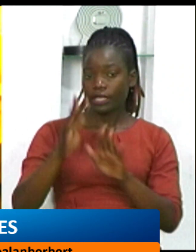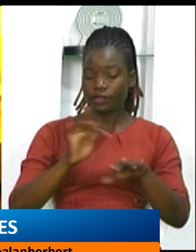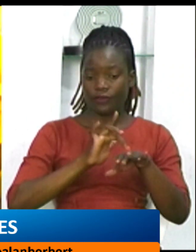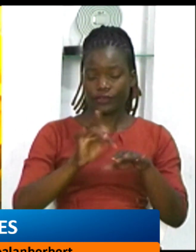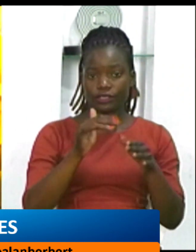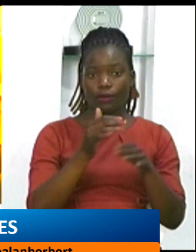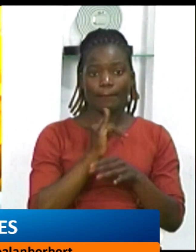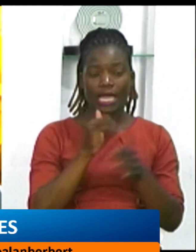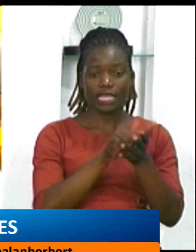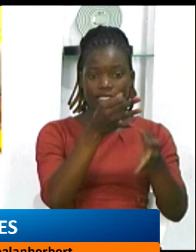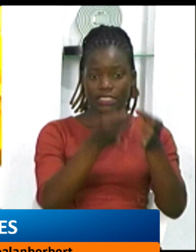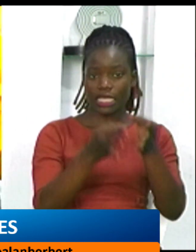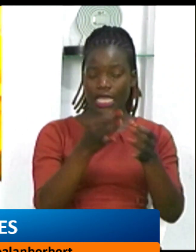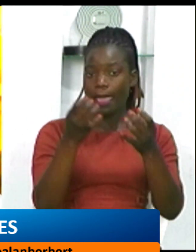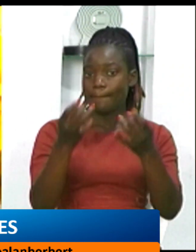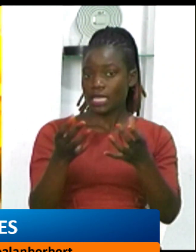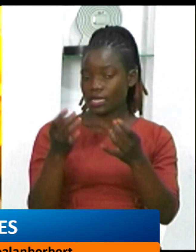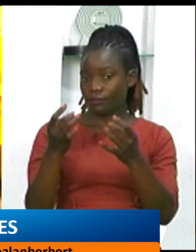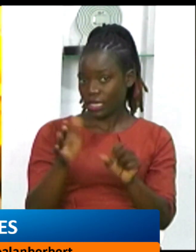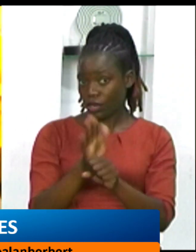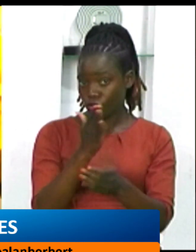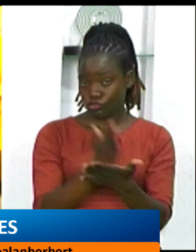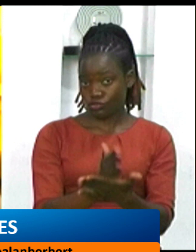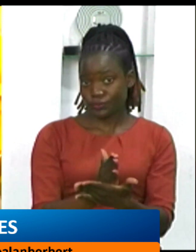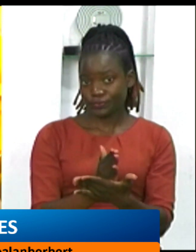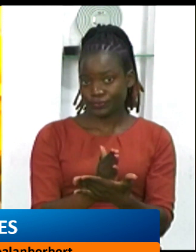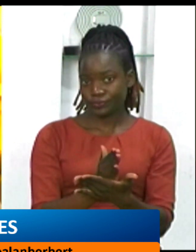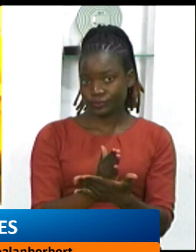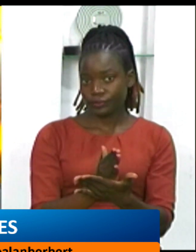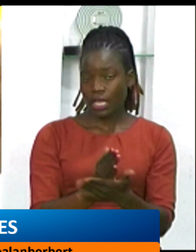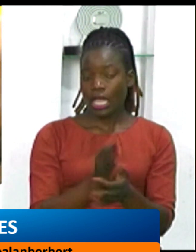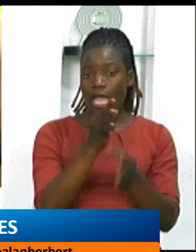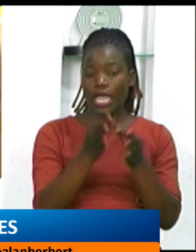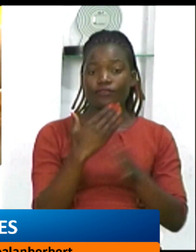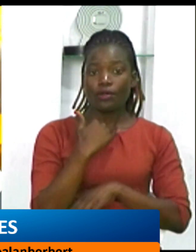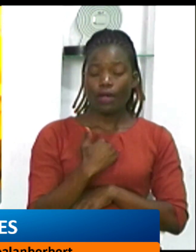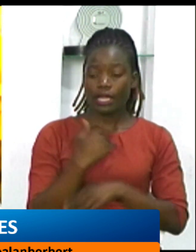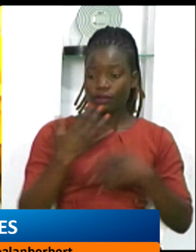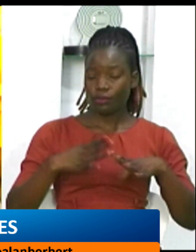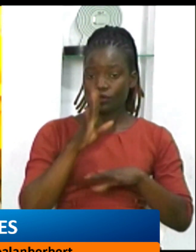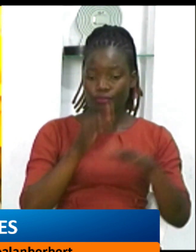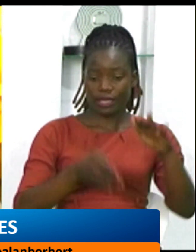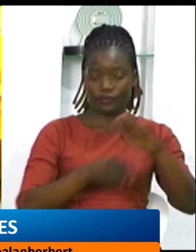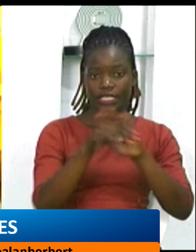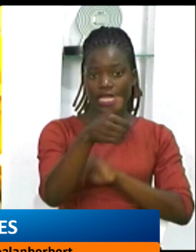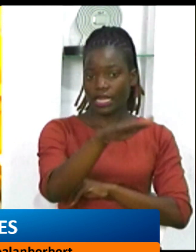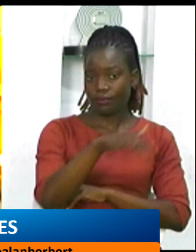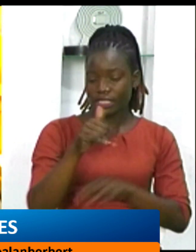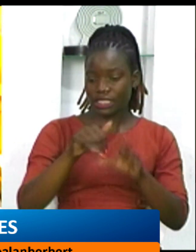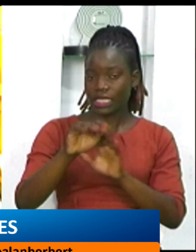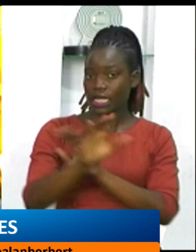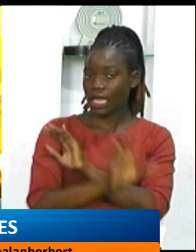judgment ni wengi sana, si ndio? Kama tunataka watu wa kuwe evicted mahali popote kwa nchi yetu ya